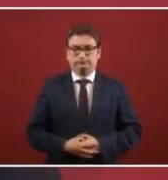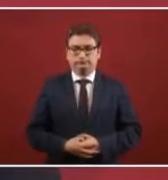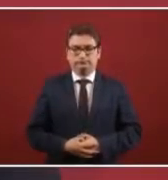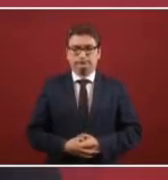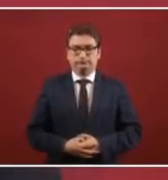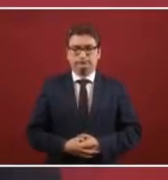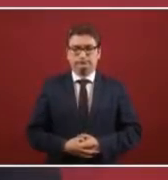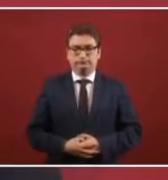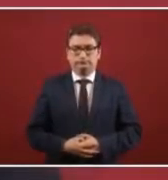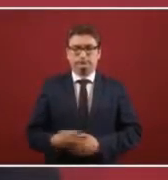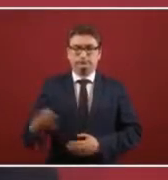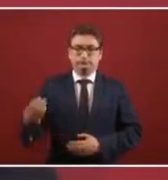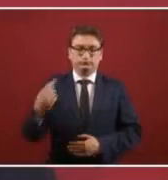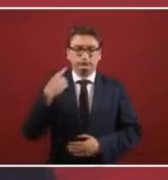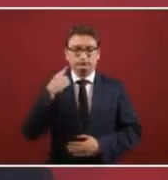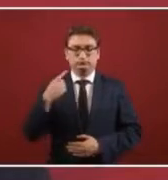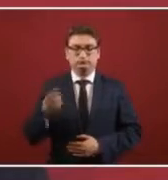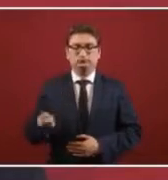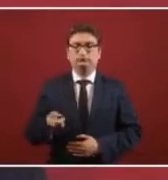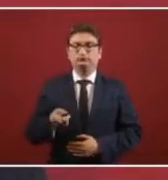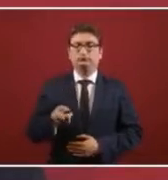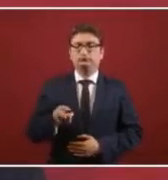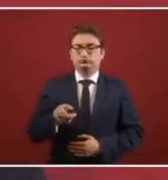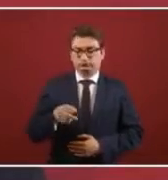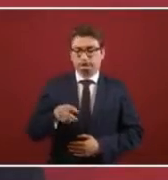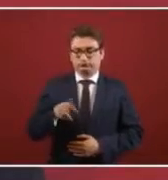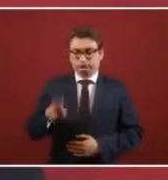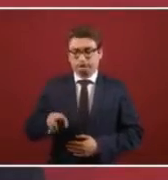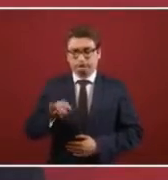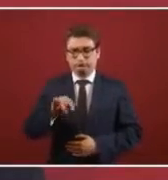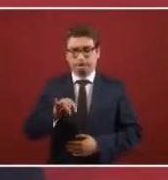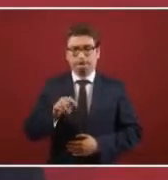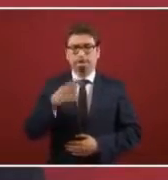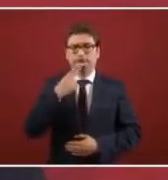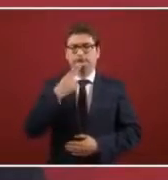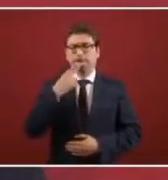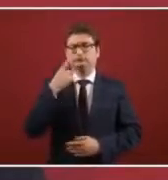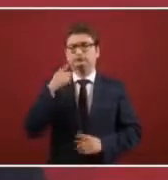que, sí, que se usan para